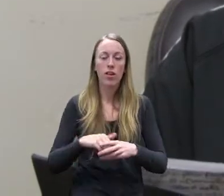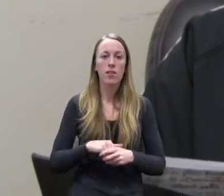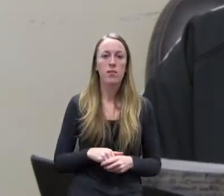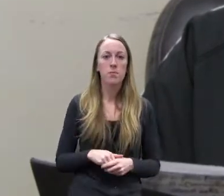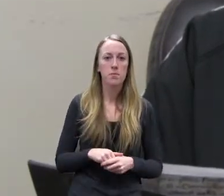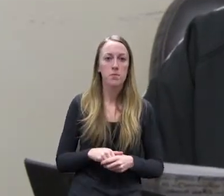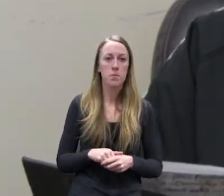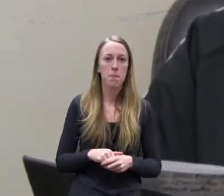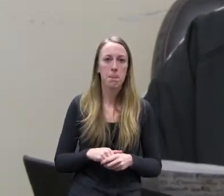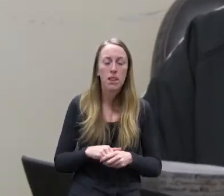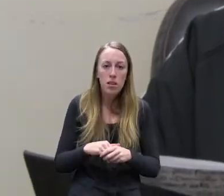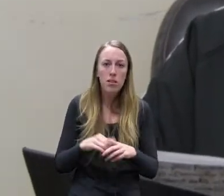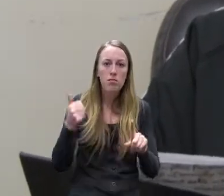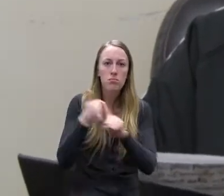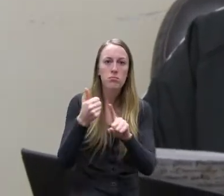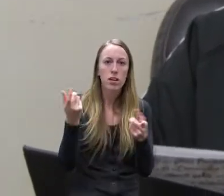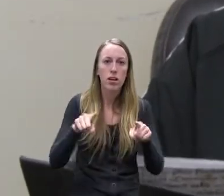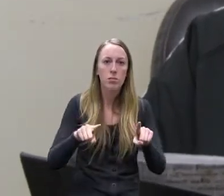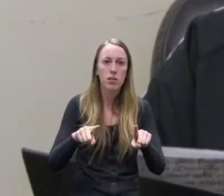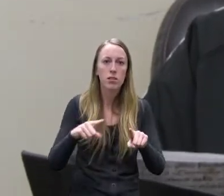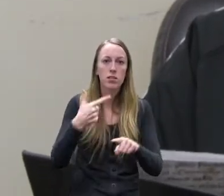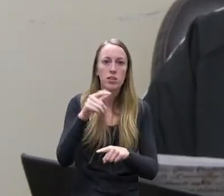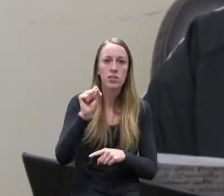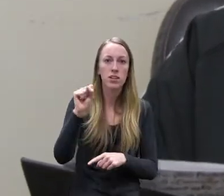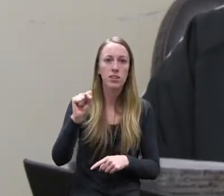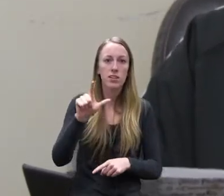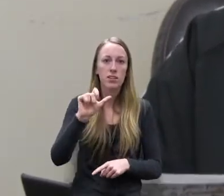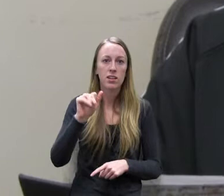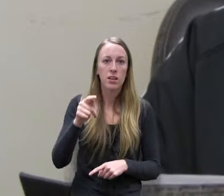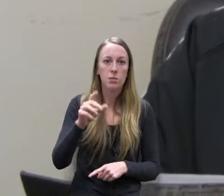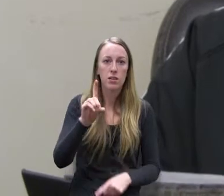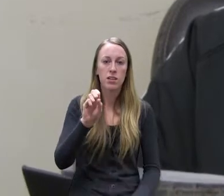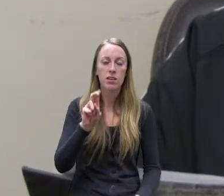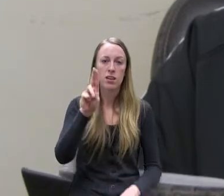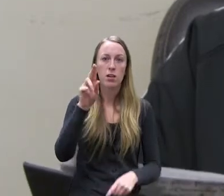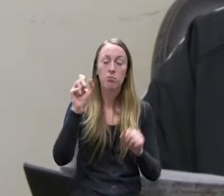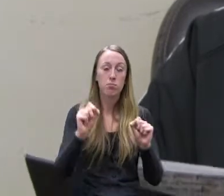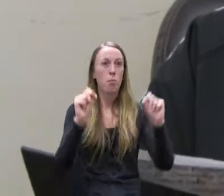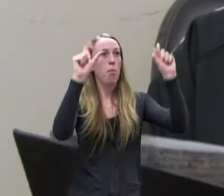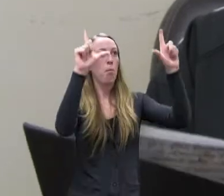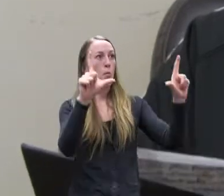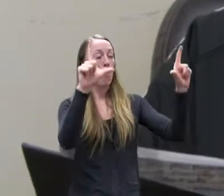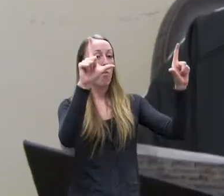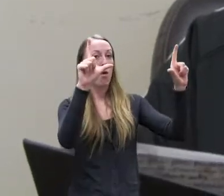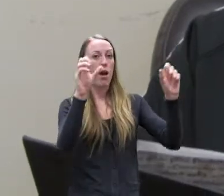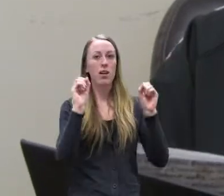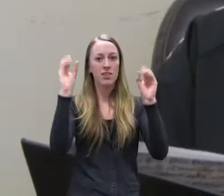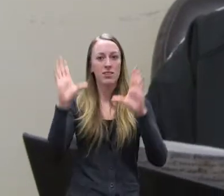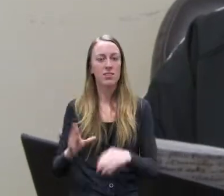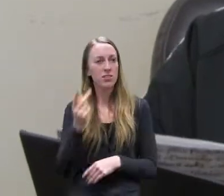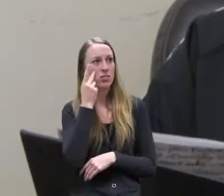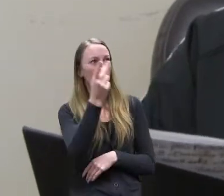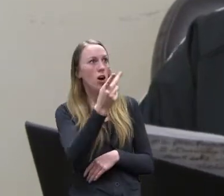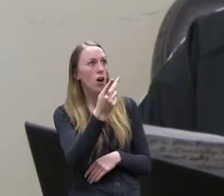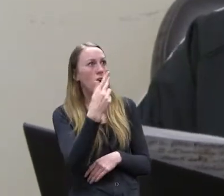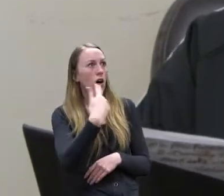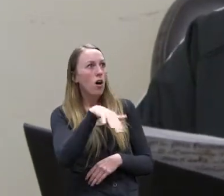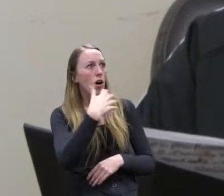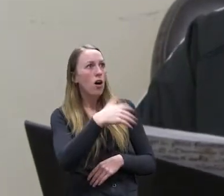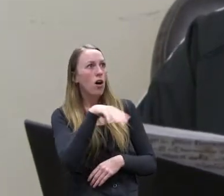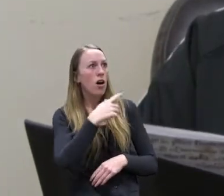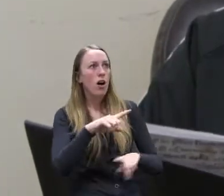a crazy music video, the GESS lip dub. When the teachers saw this, their blood pressure revved until they saw the